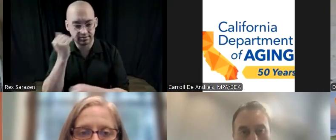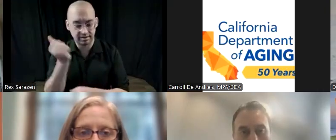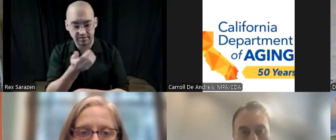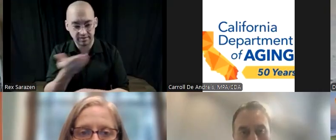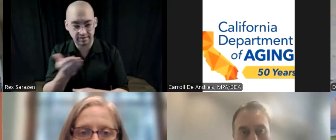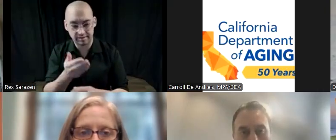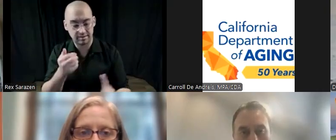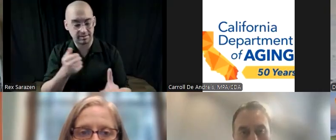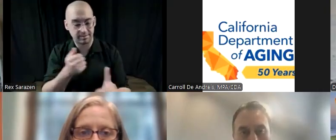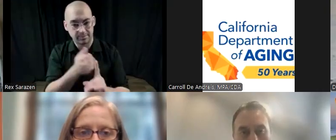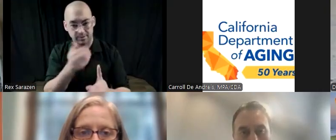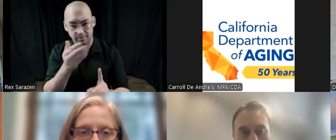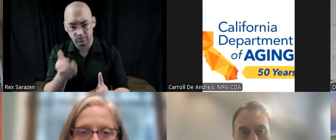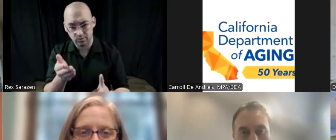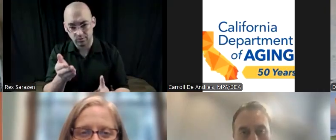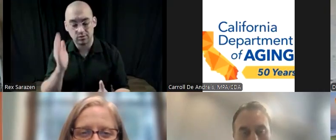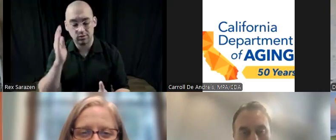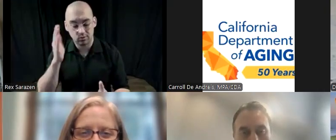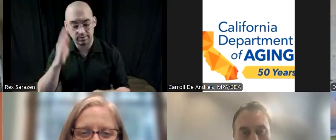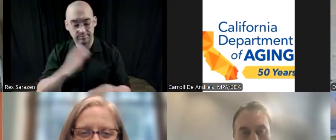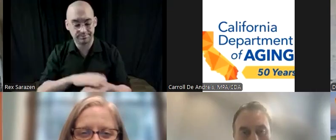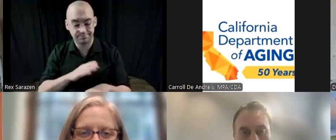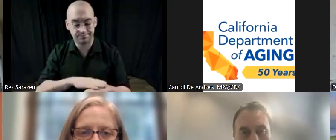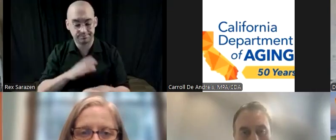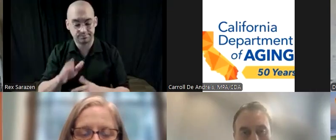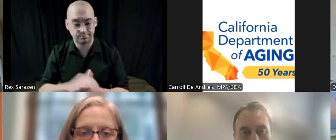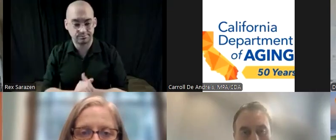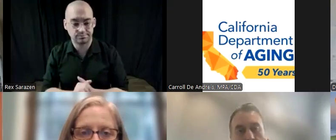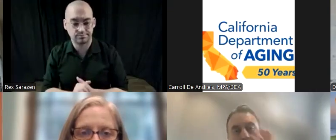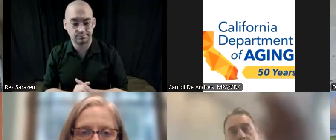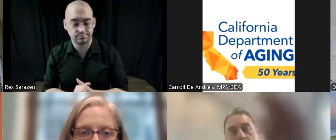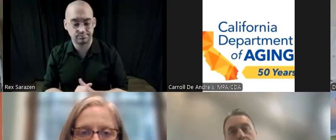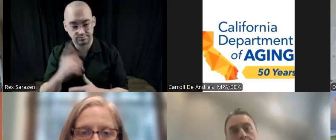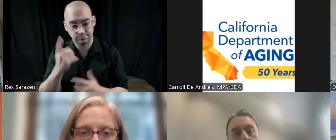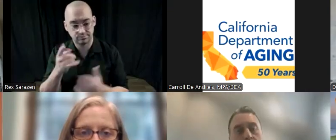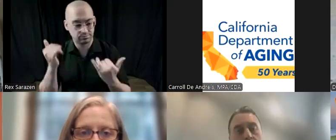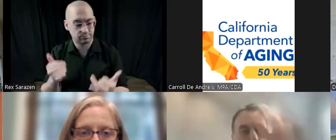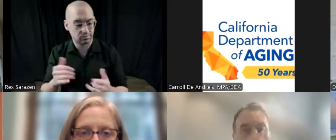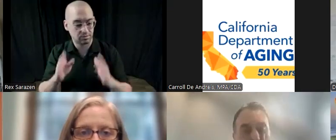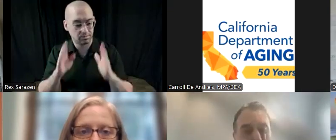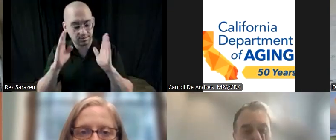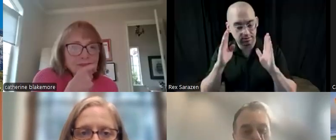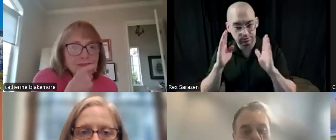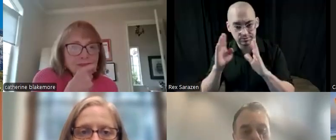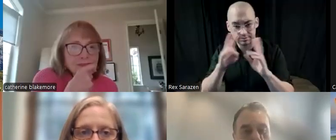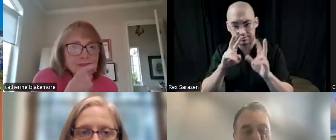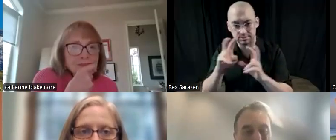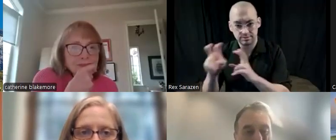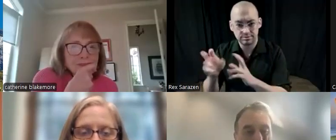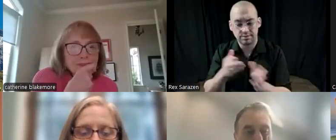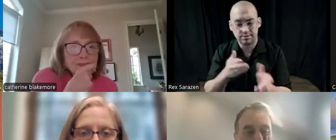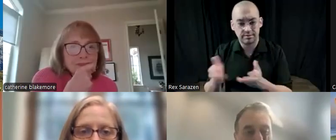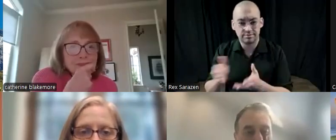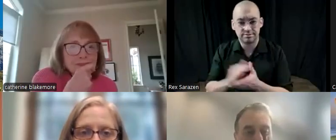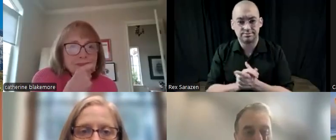impacts you, we will be sure to alert you. And for the time being, we're just closely monitoring and assessing things as you